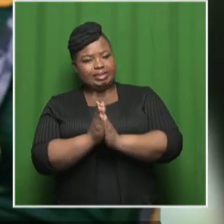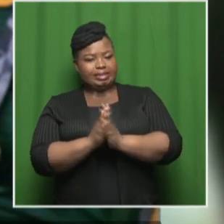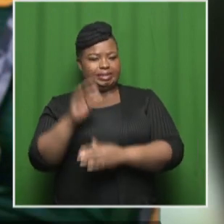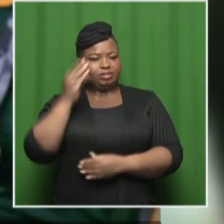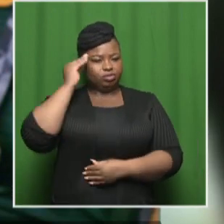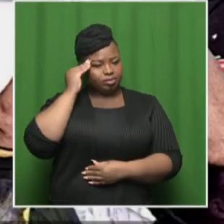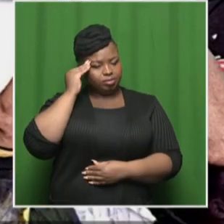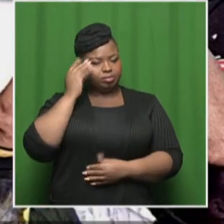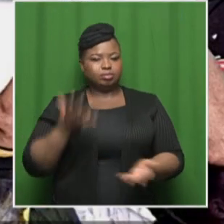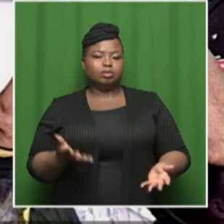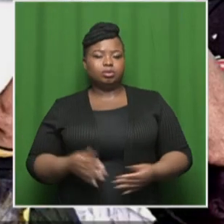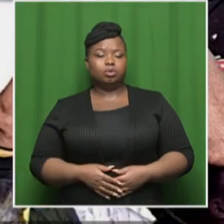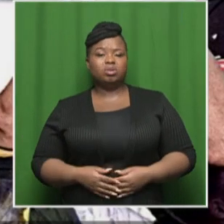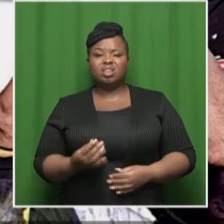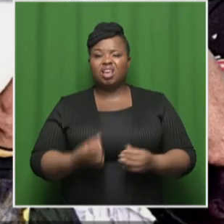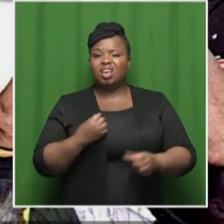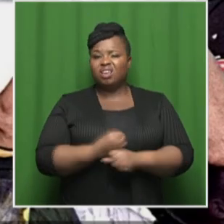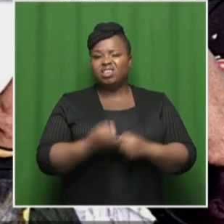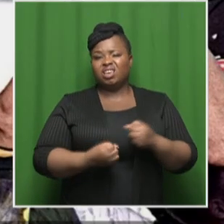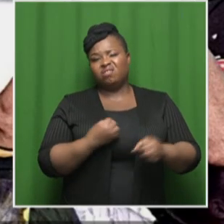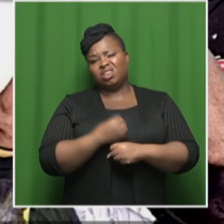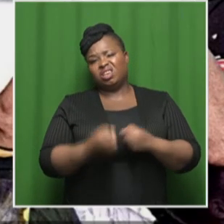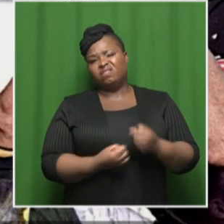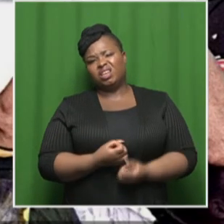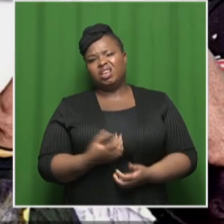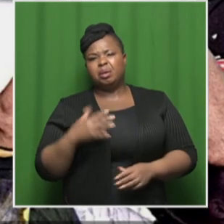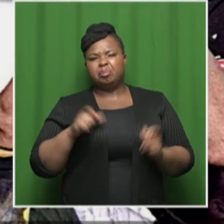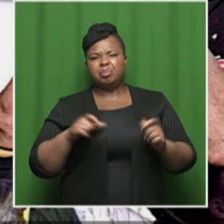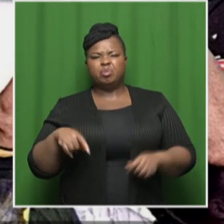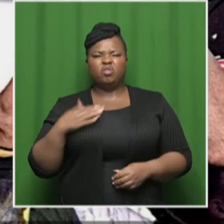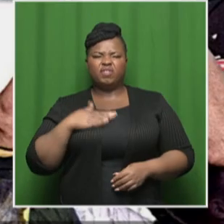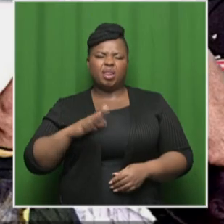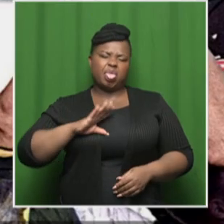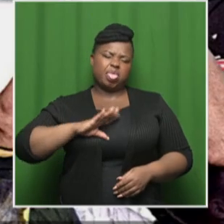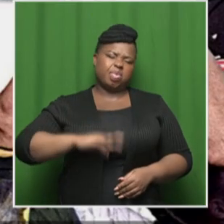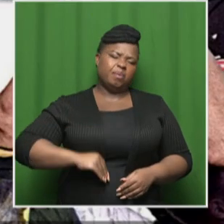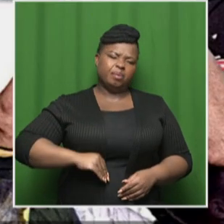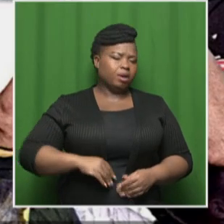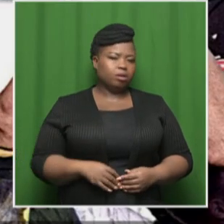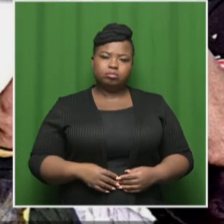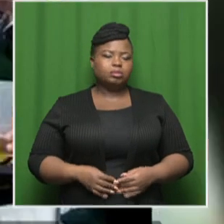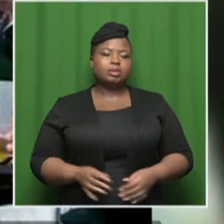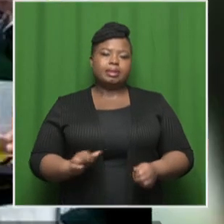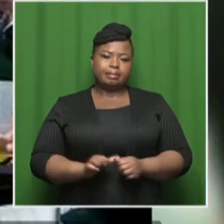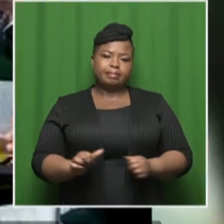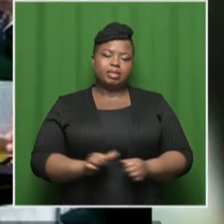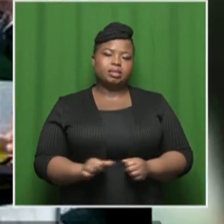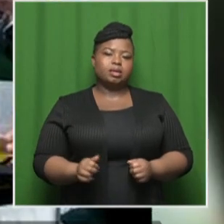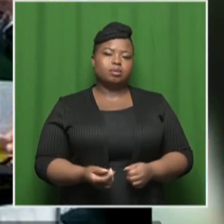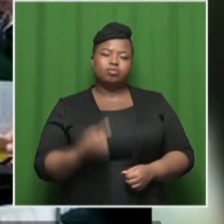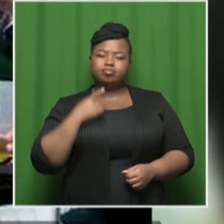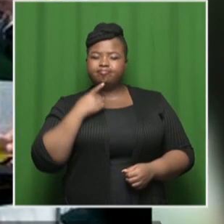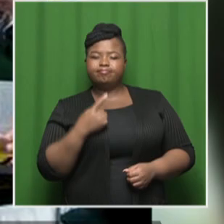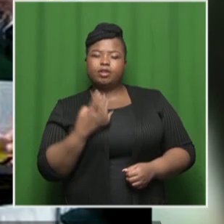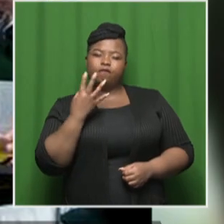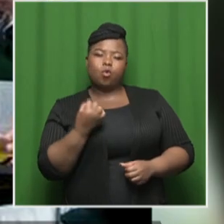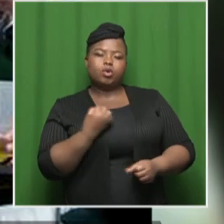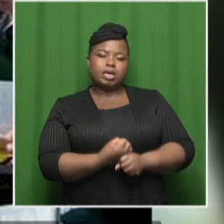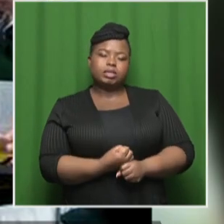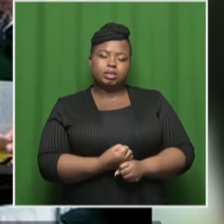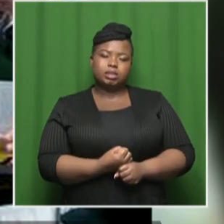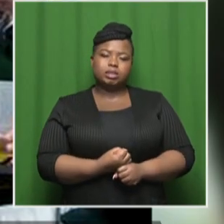unique event, and if you do it every year, the uniqueness of that will disappear. So that's why we are pushing for a 4-year